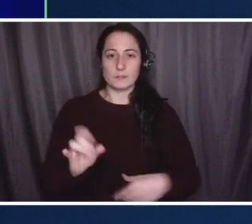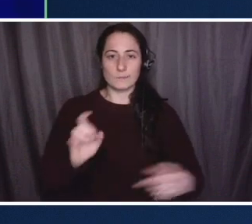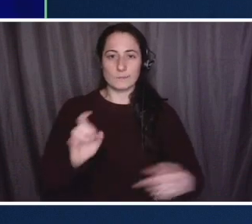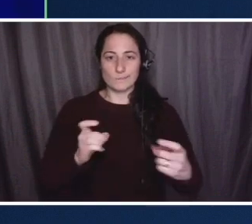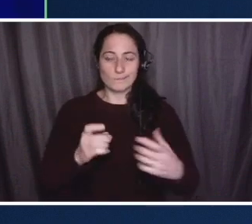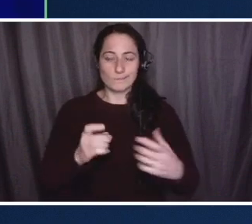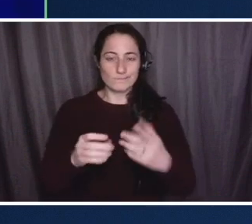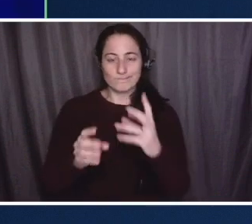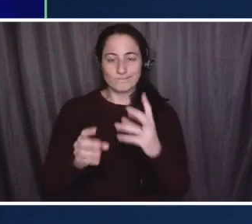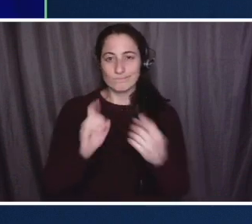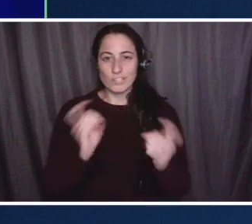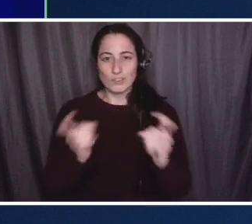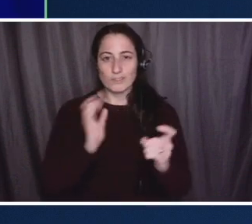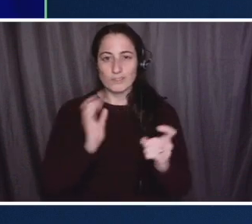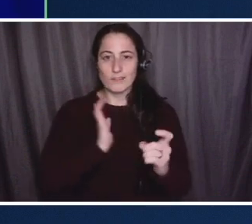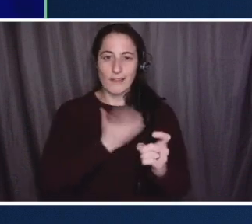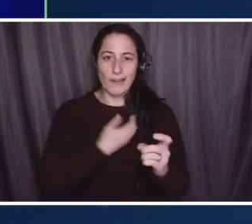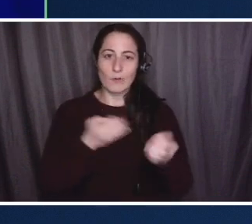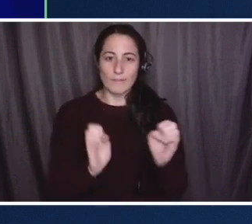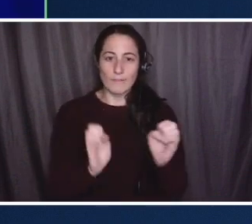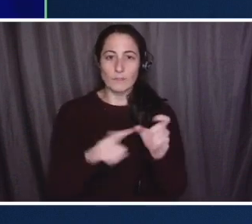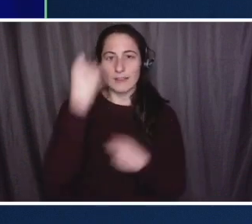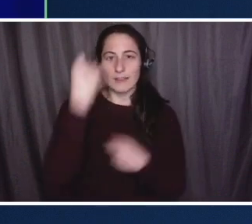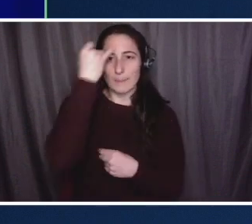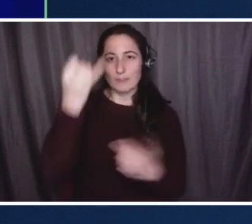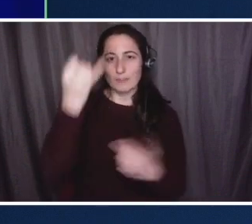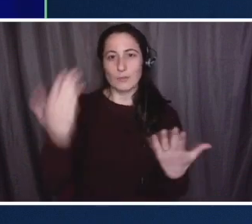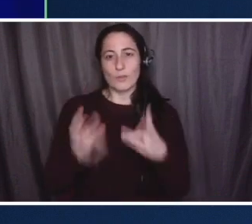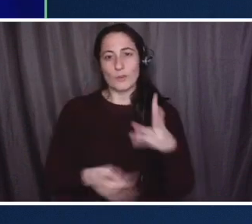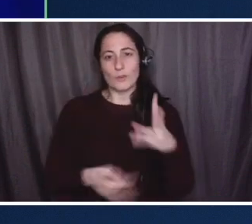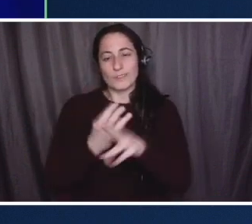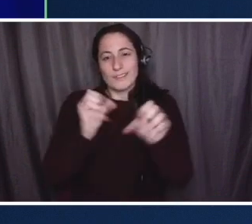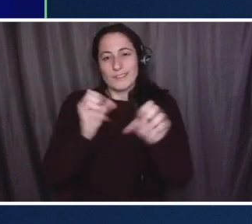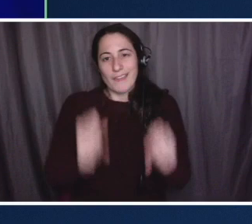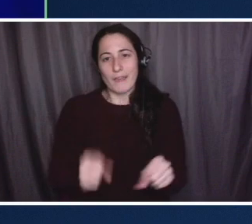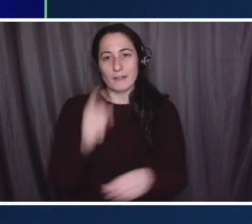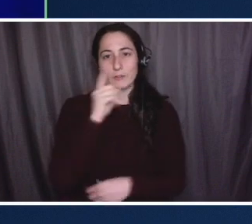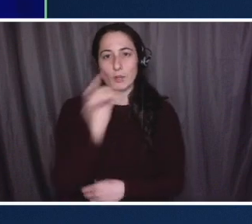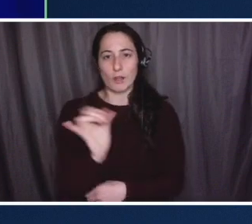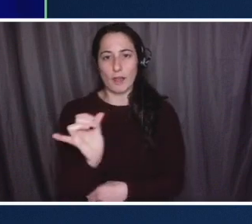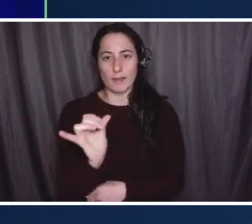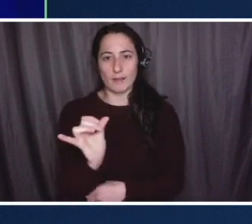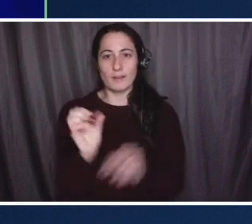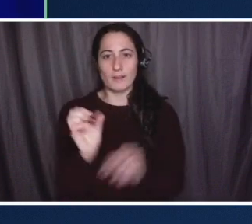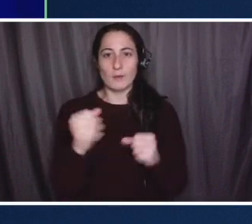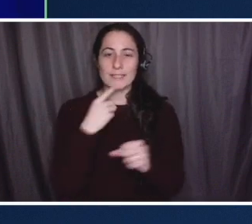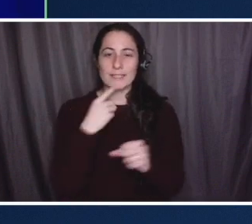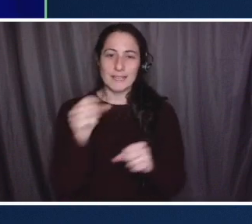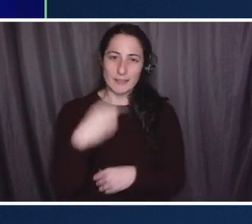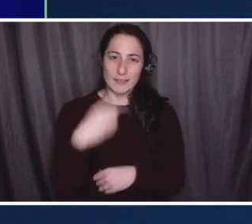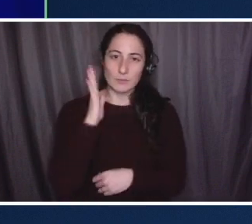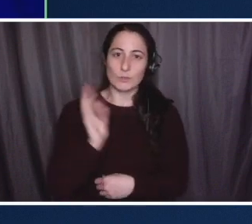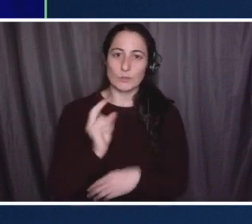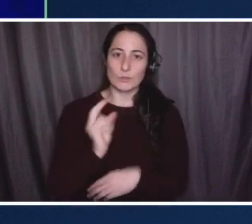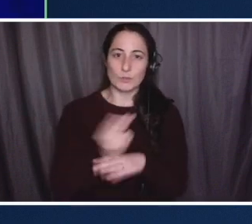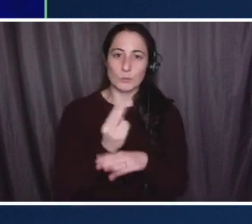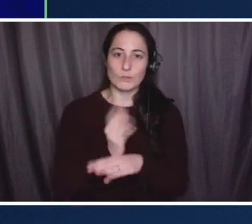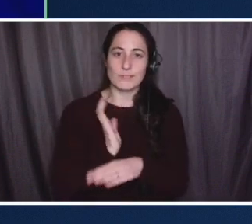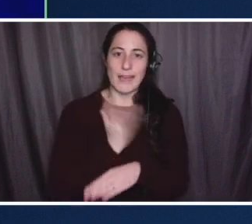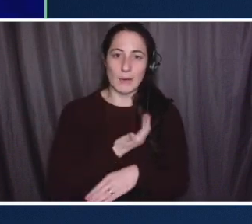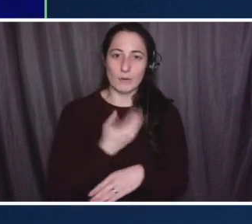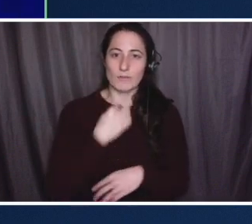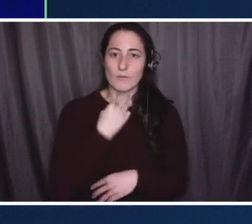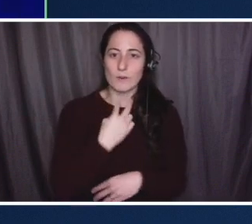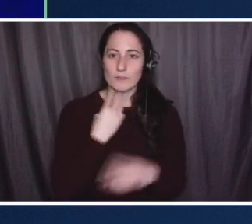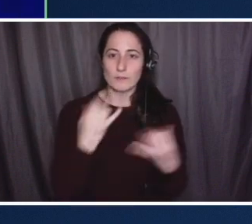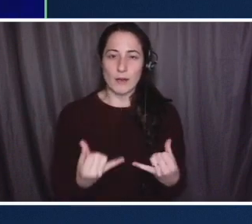reimagining what the world can look like. What does the world look like to be able to say, yes, we're going to use our voice to say to you, Shannon, as the AA